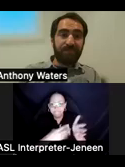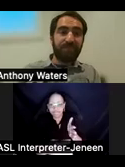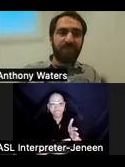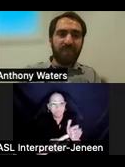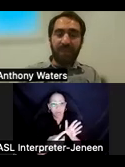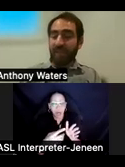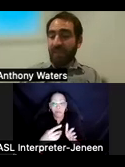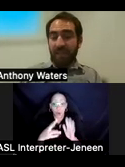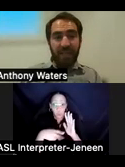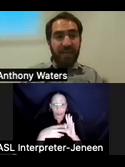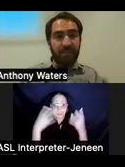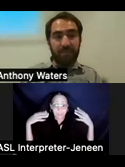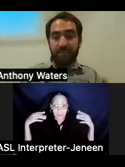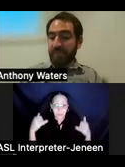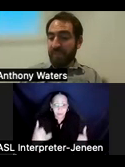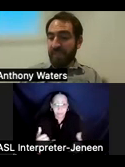now.